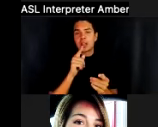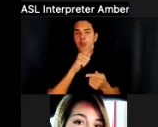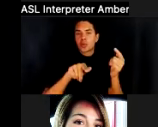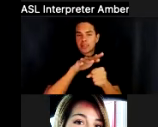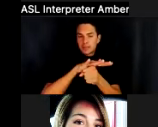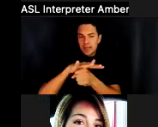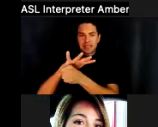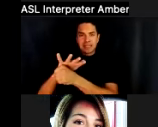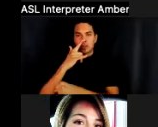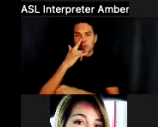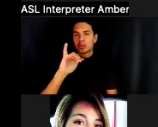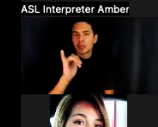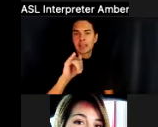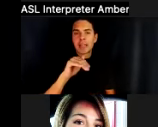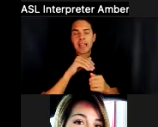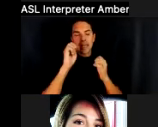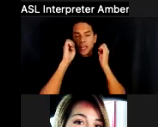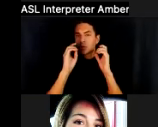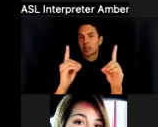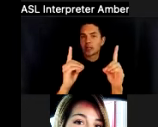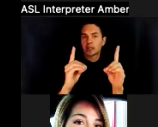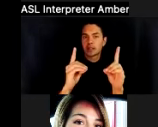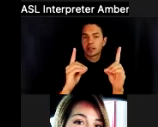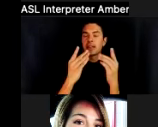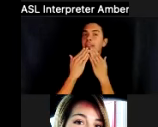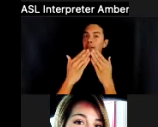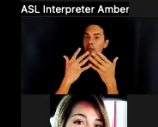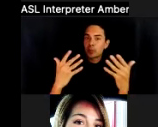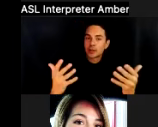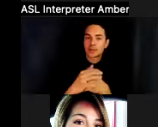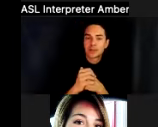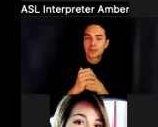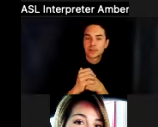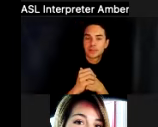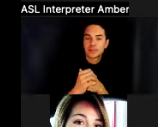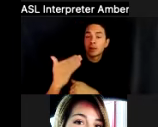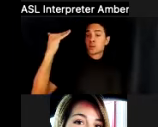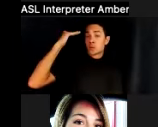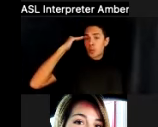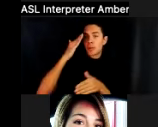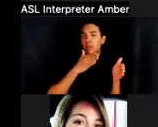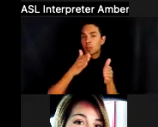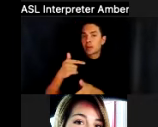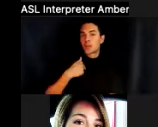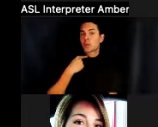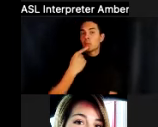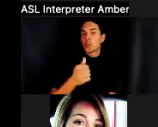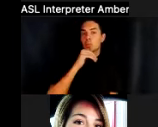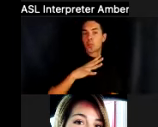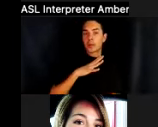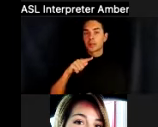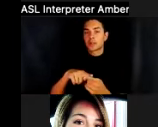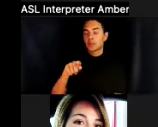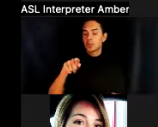like? And how do we educate? Yeah, thank you so much. So knowing the ways that we are told women had to hold